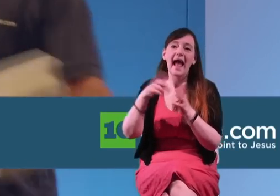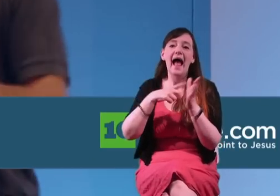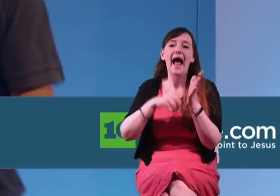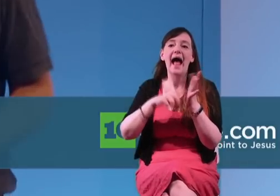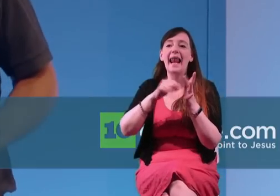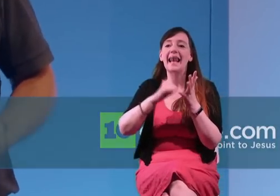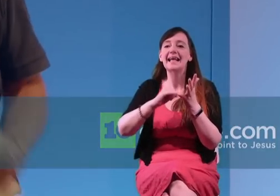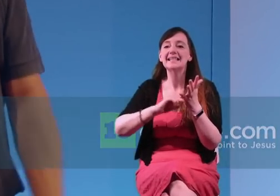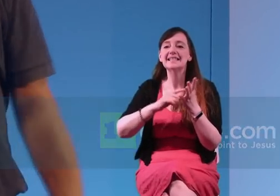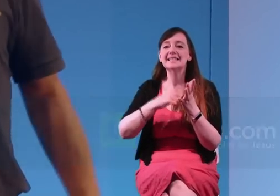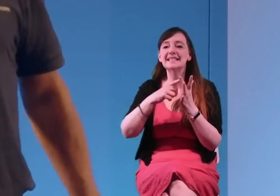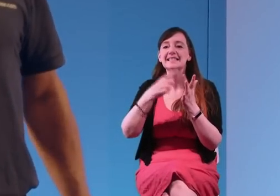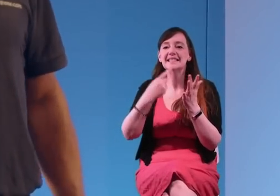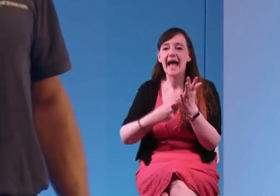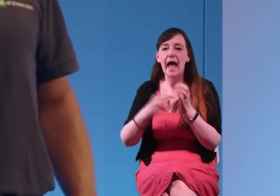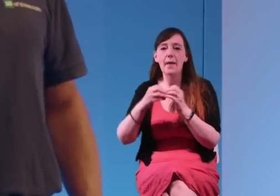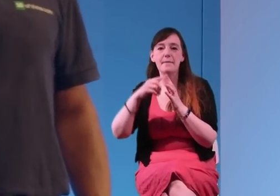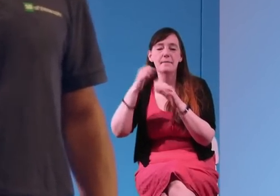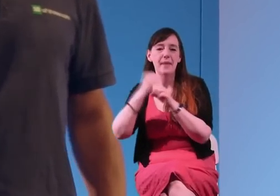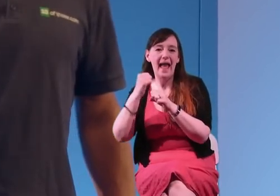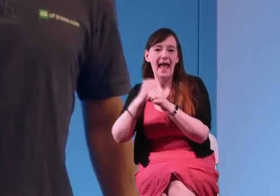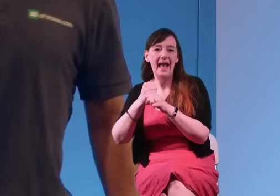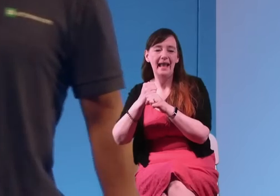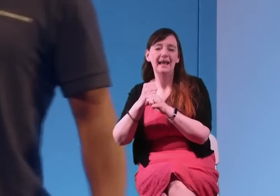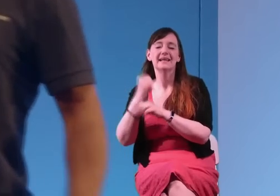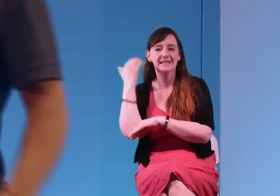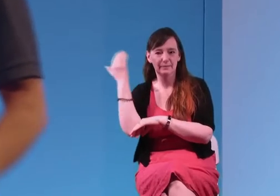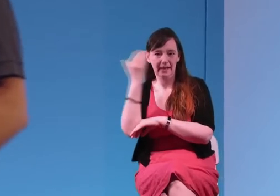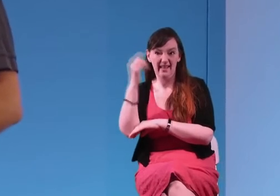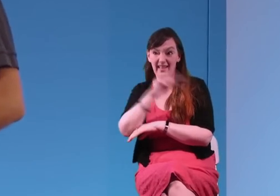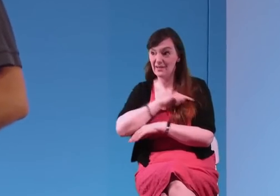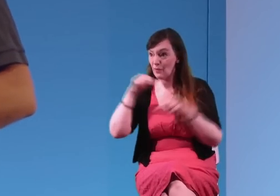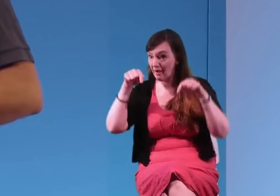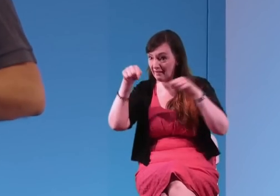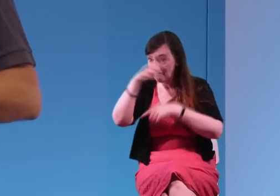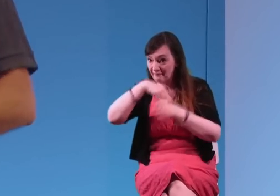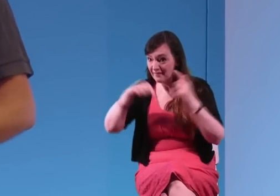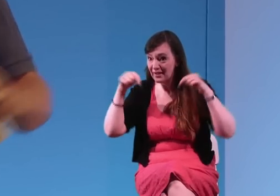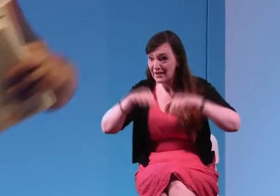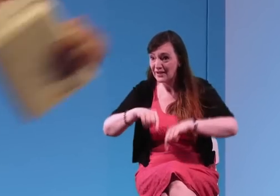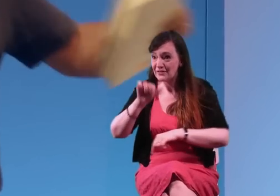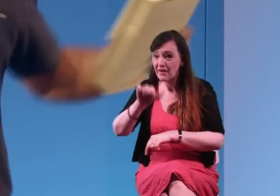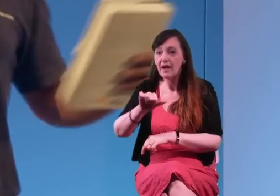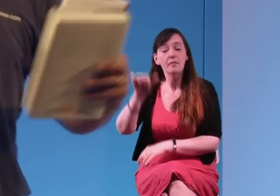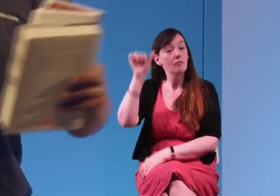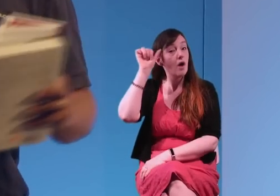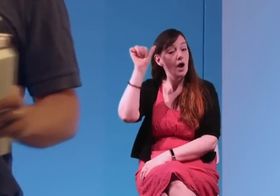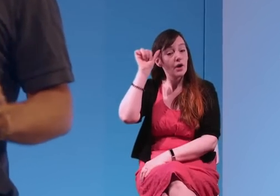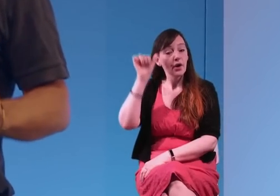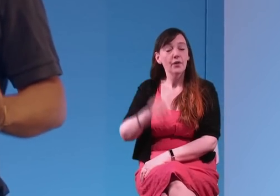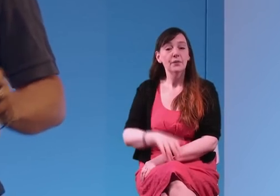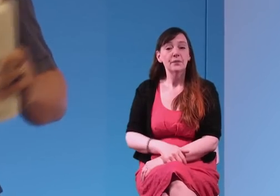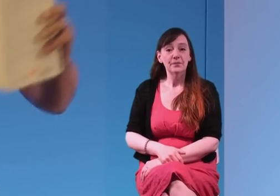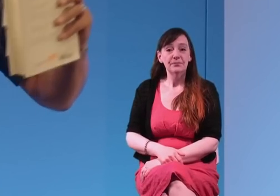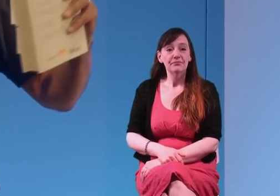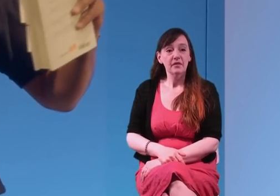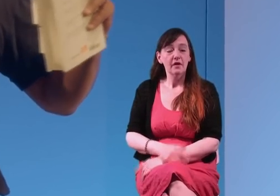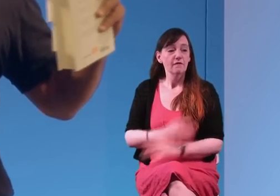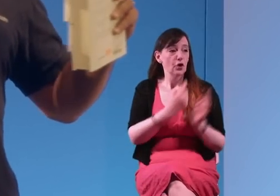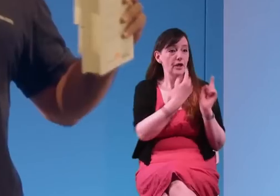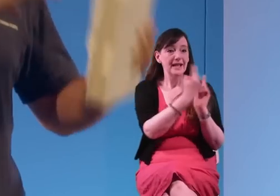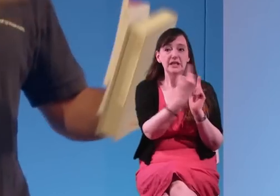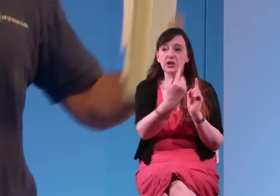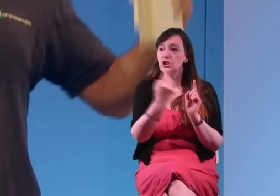feel the same. That's why you're here. But I know supremely, each one of us don't want to hear